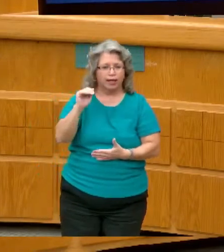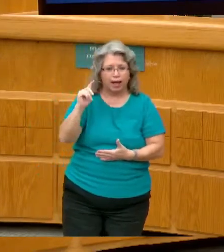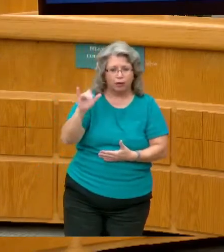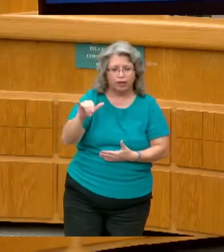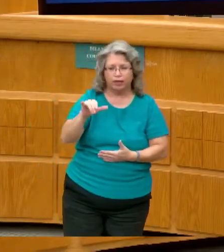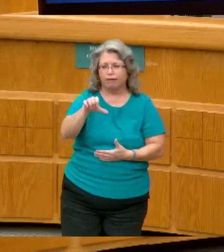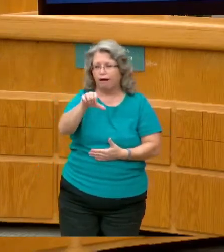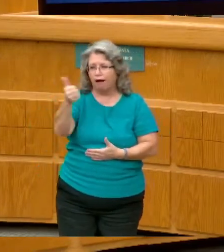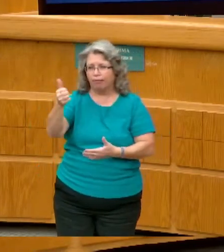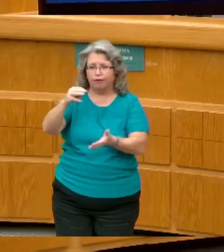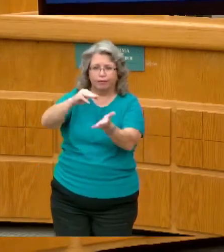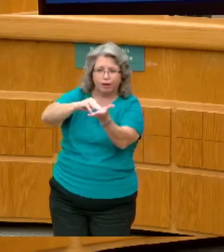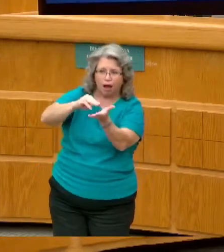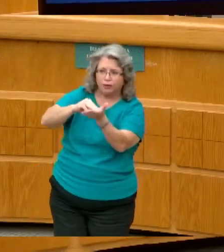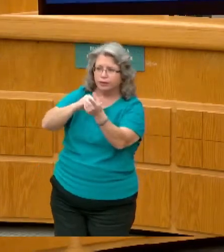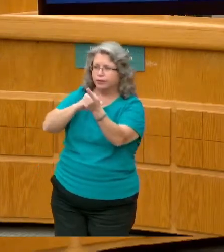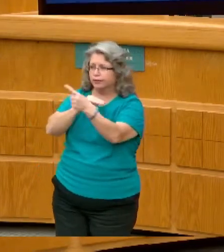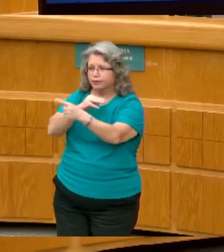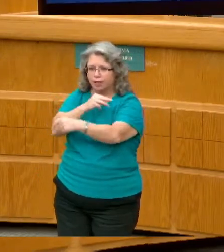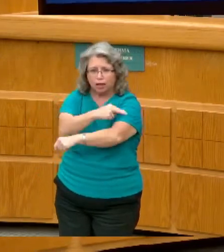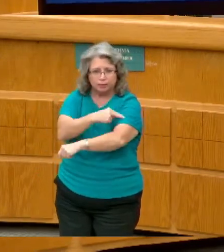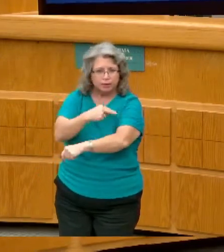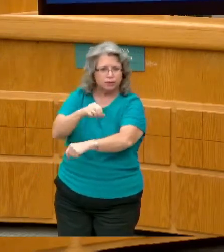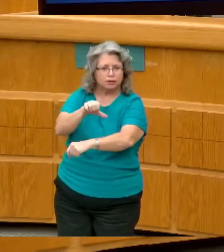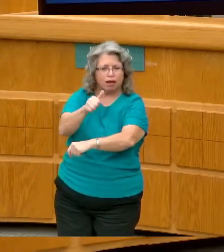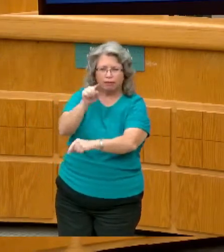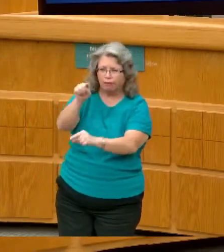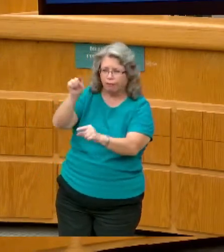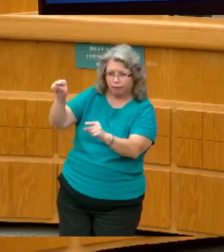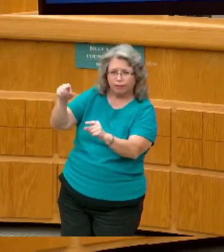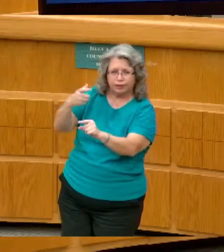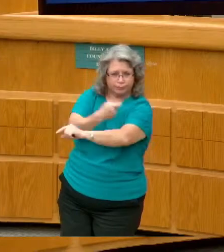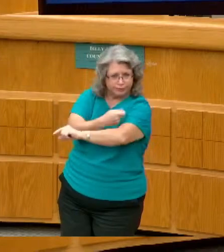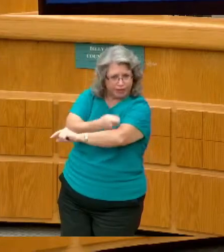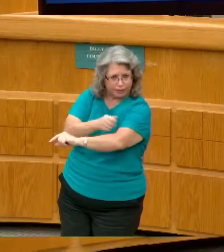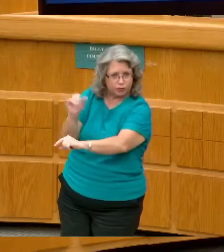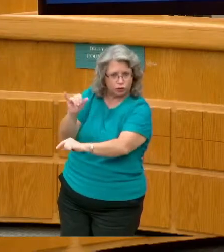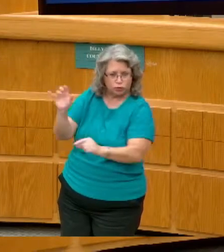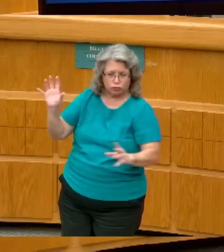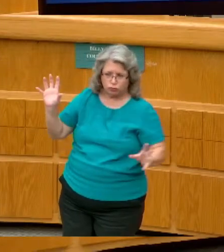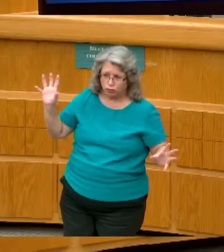hospitals, everybody that's doing their part, we've given out